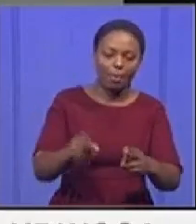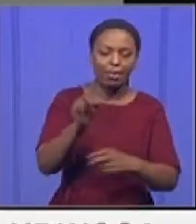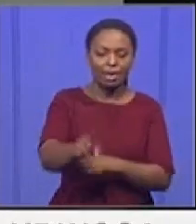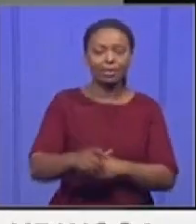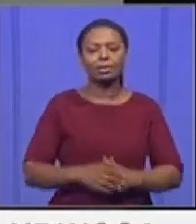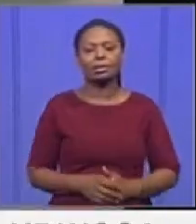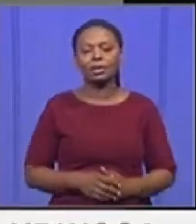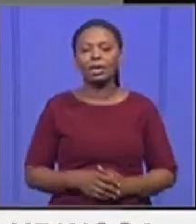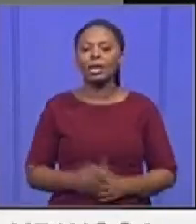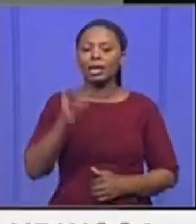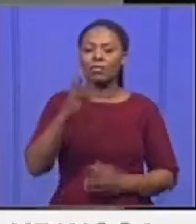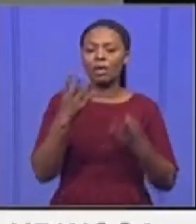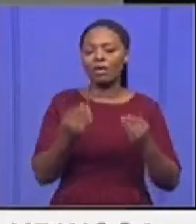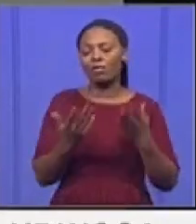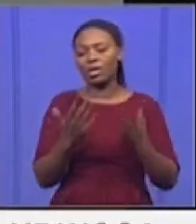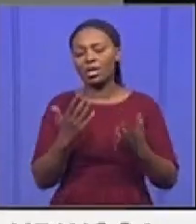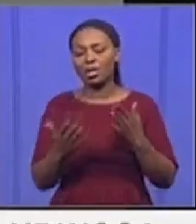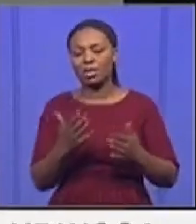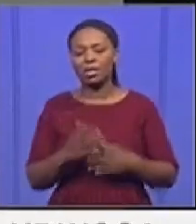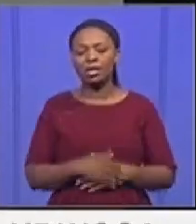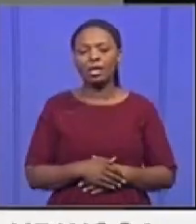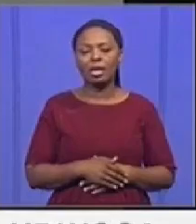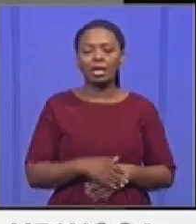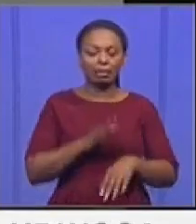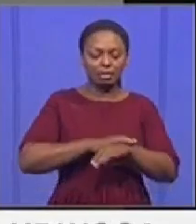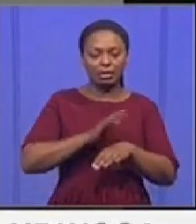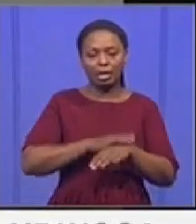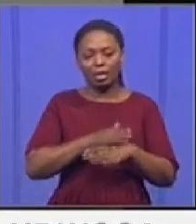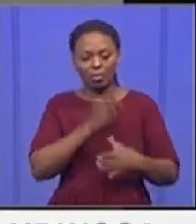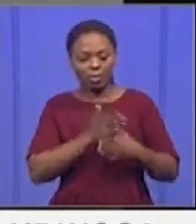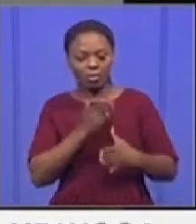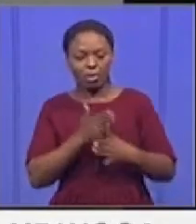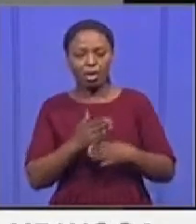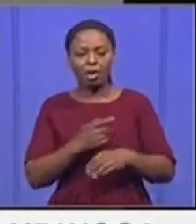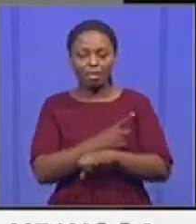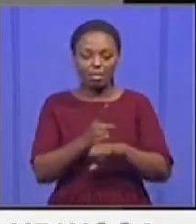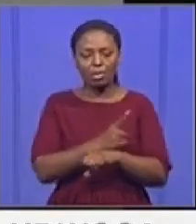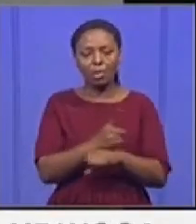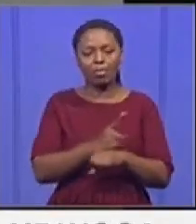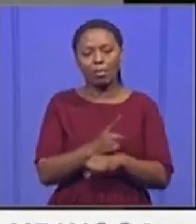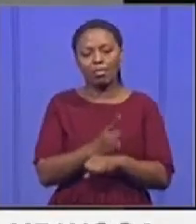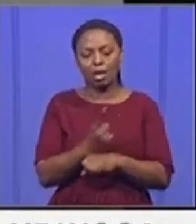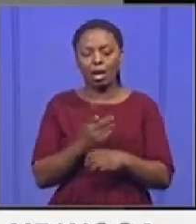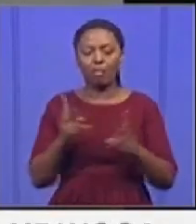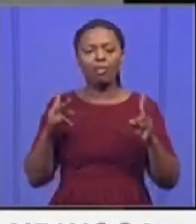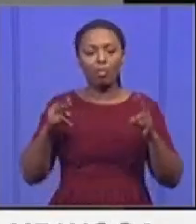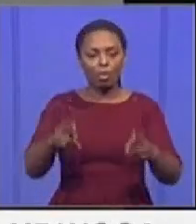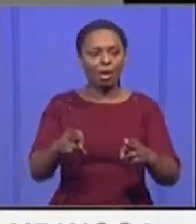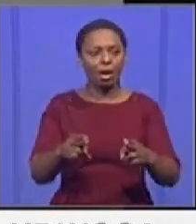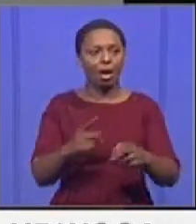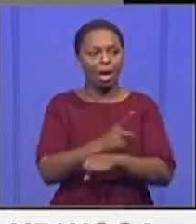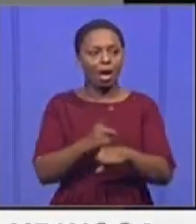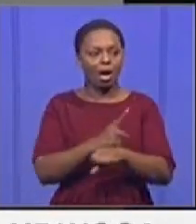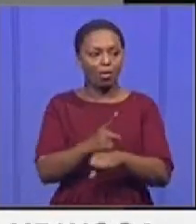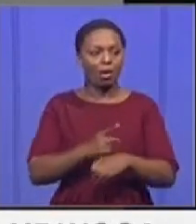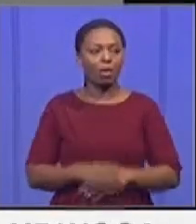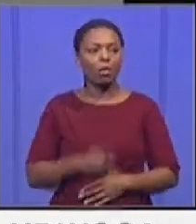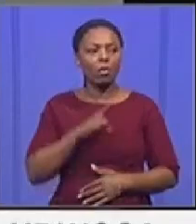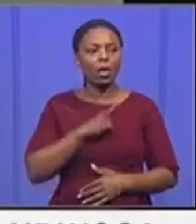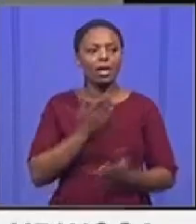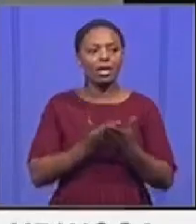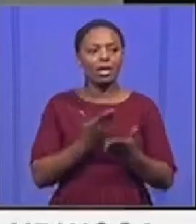you know, if you had a domestic worker who was full-time, one consideration is cutting back those hours so that they're able to,